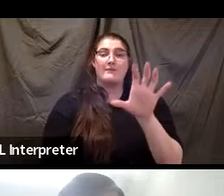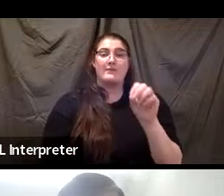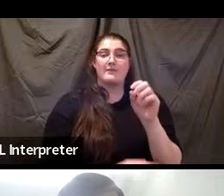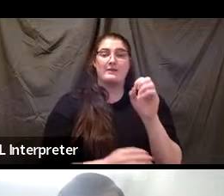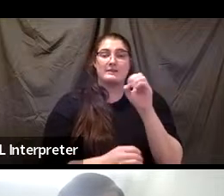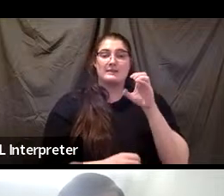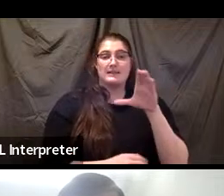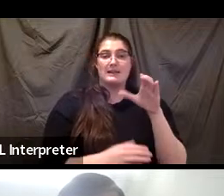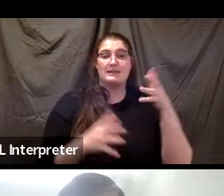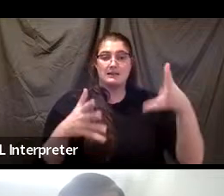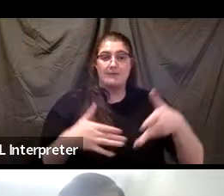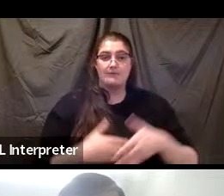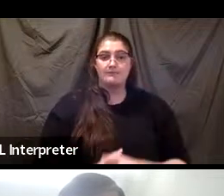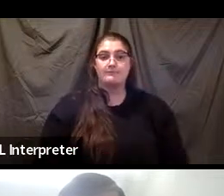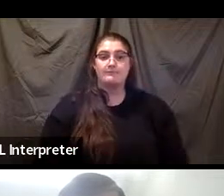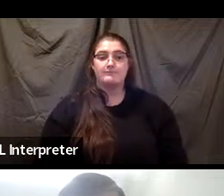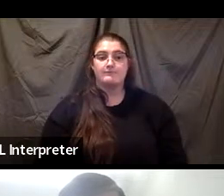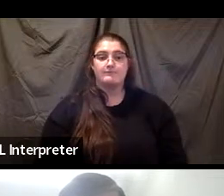remaining.